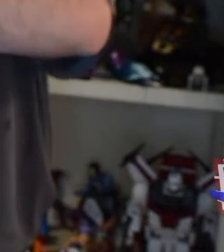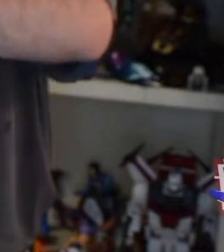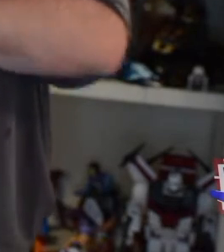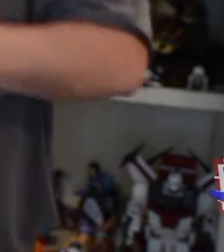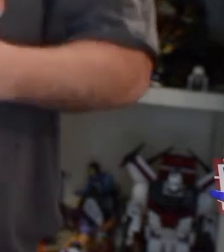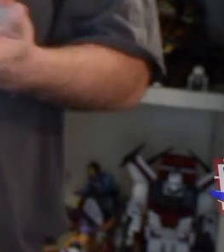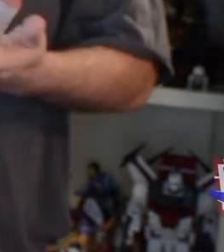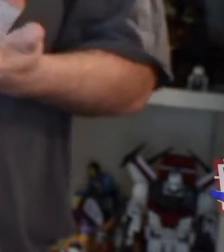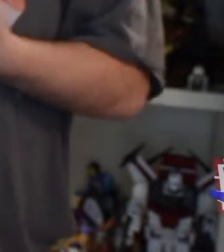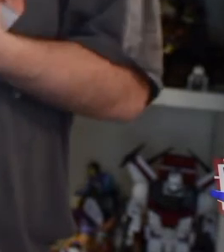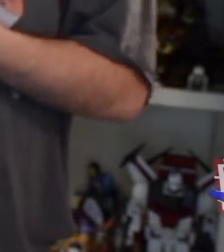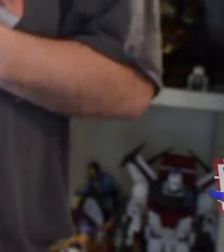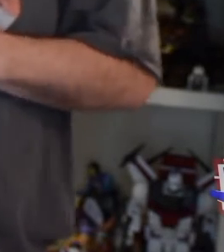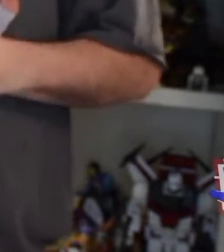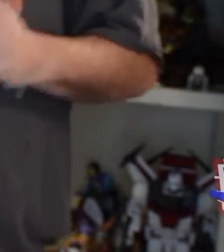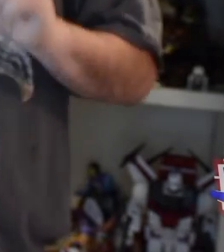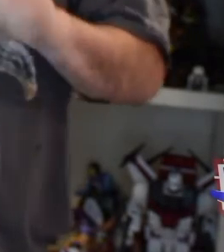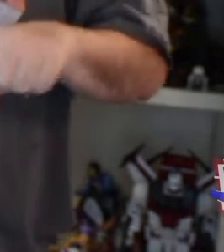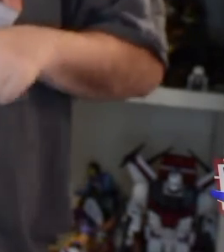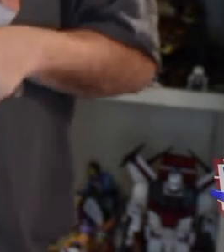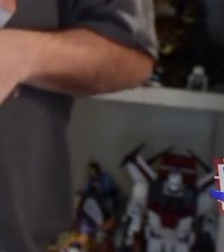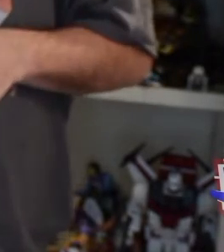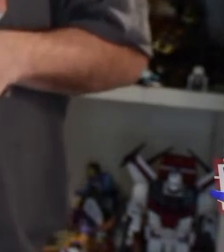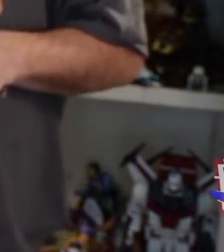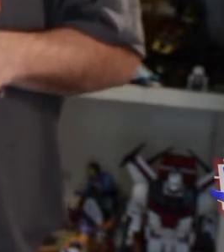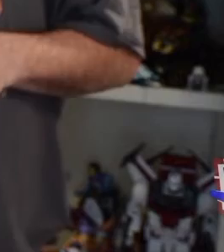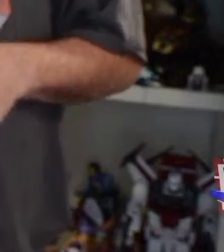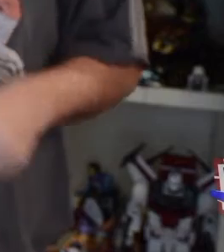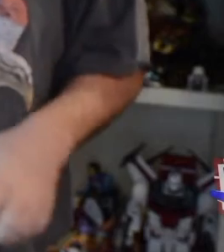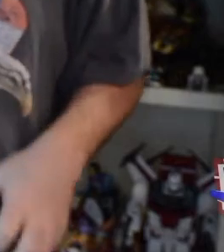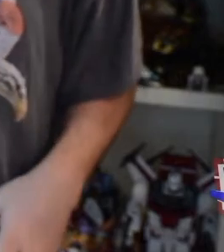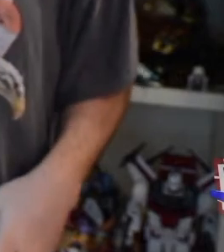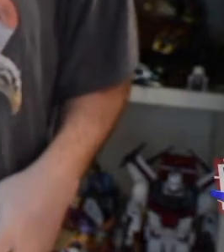today that I would introduce to you